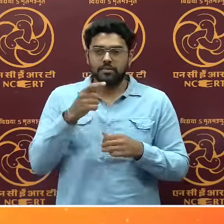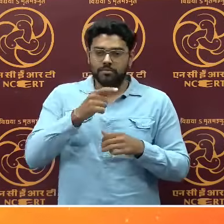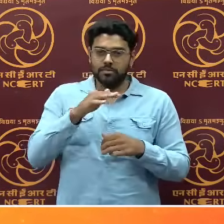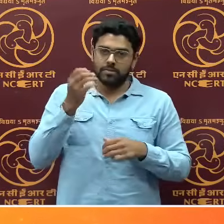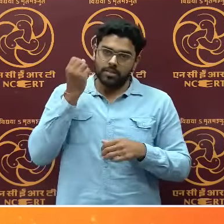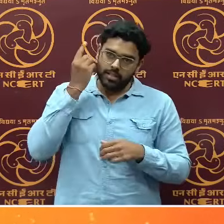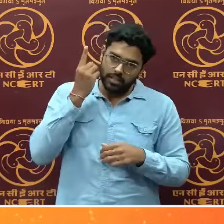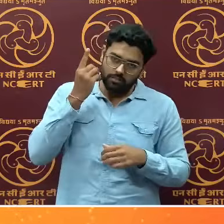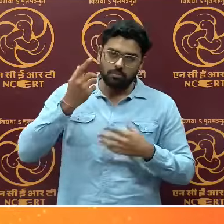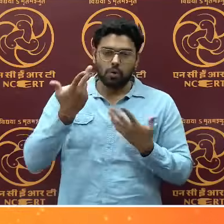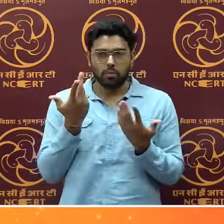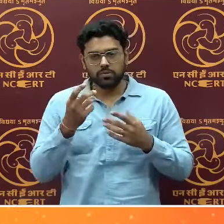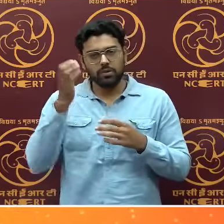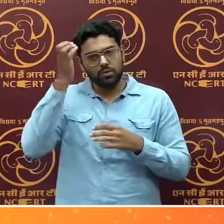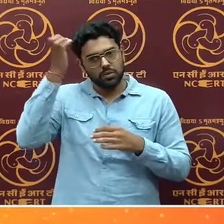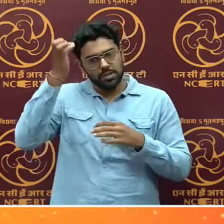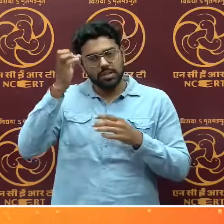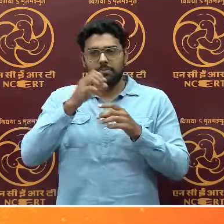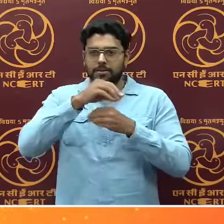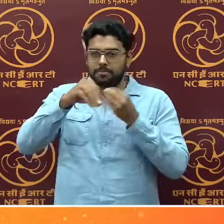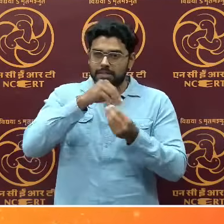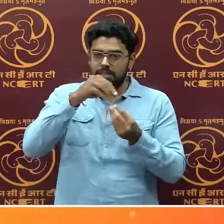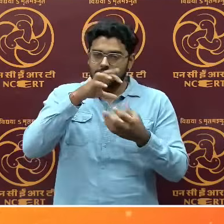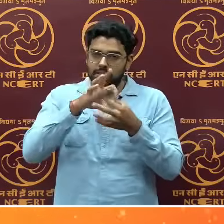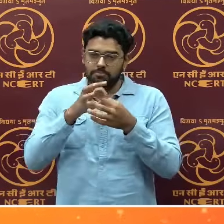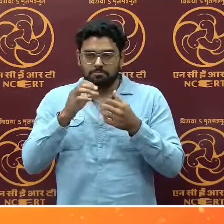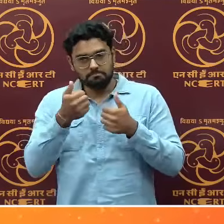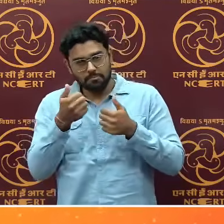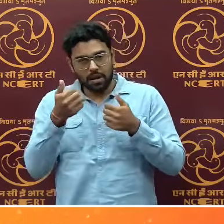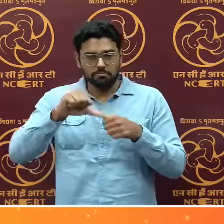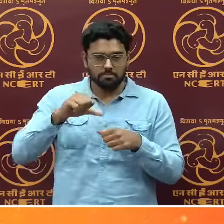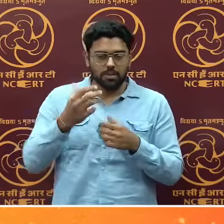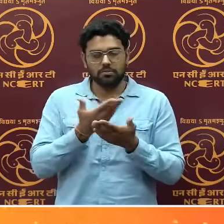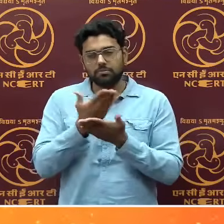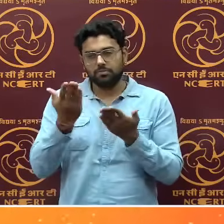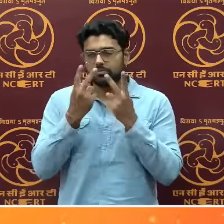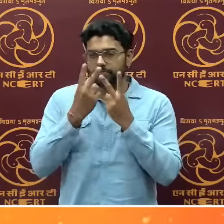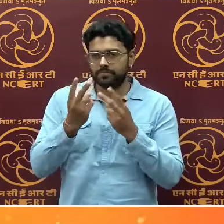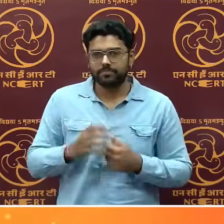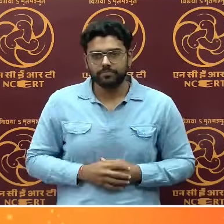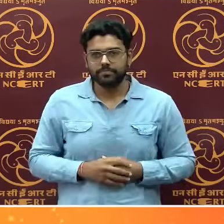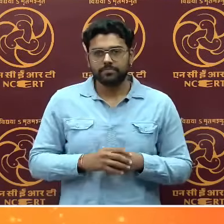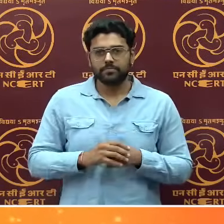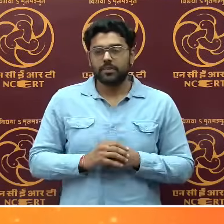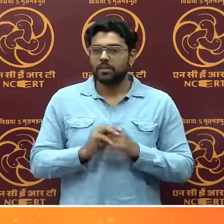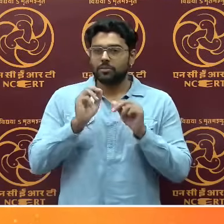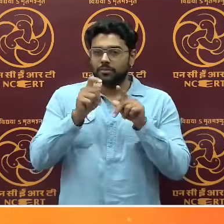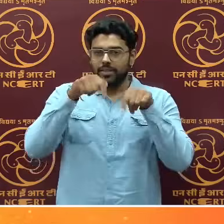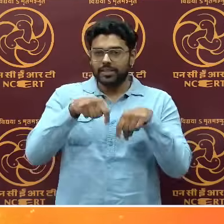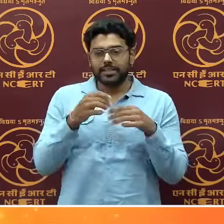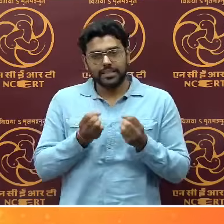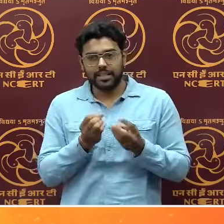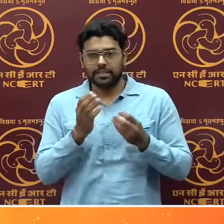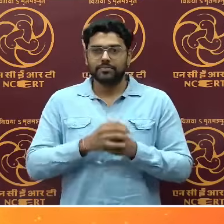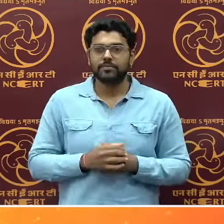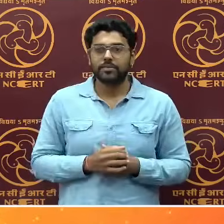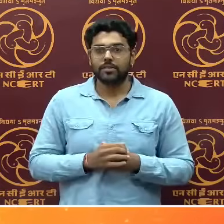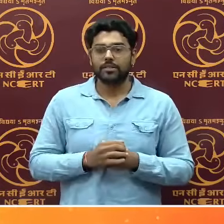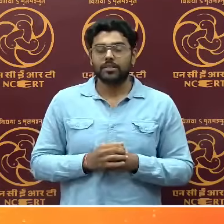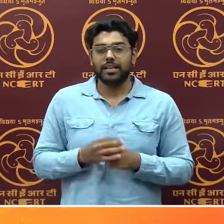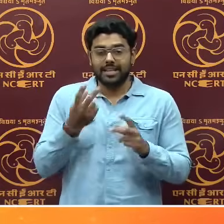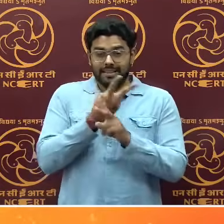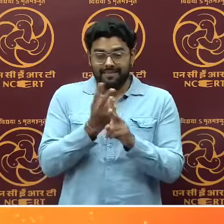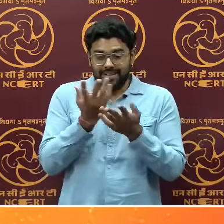have understood the concept of mixtures well, right? So starting from the beginning, it is that these are